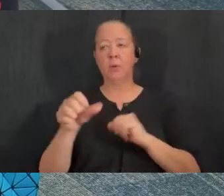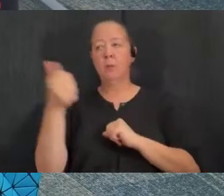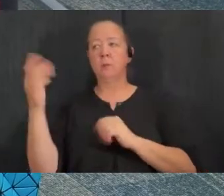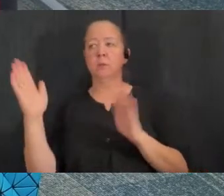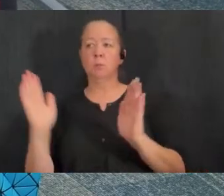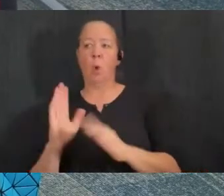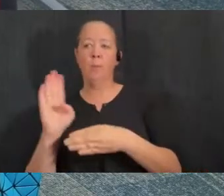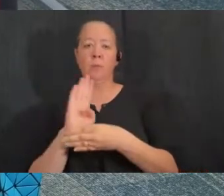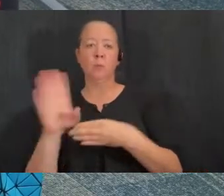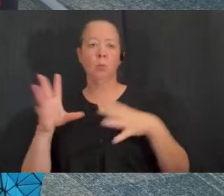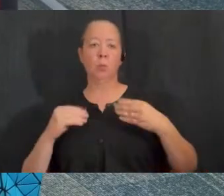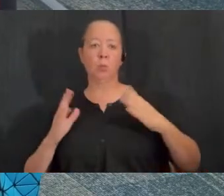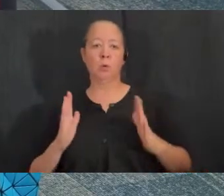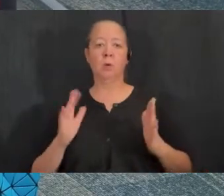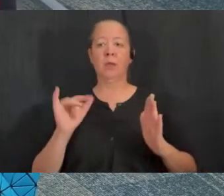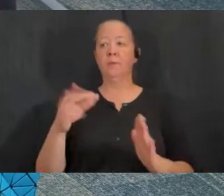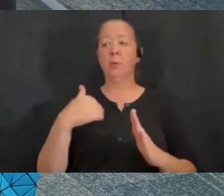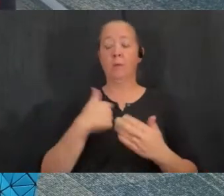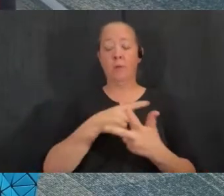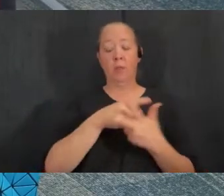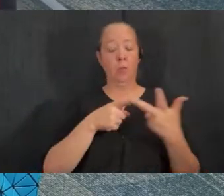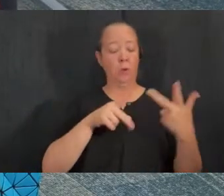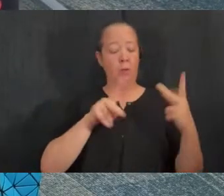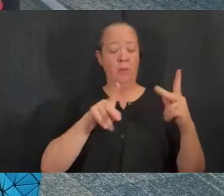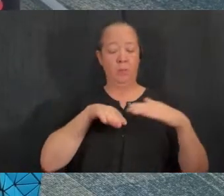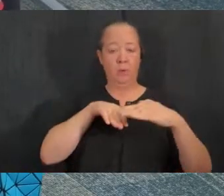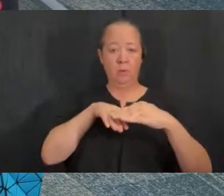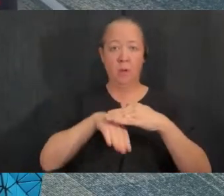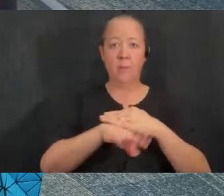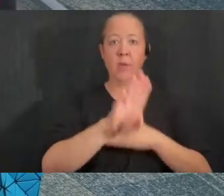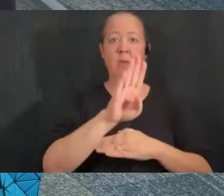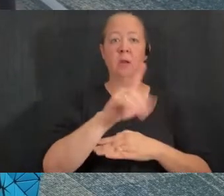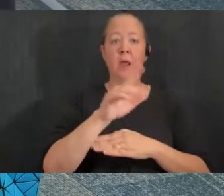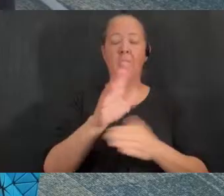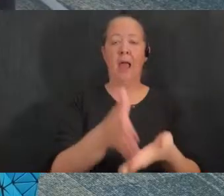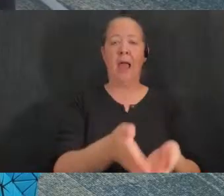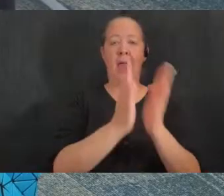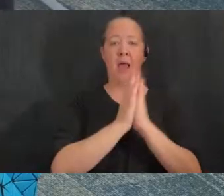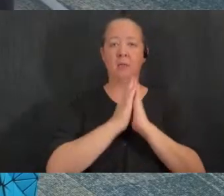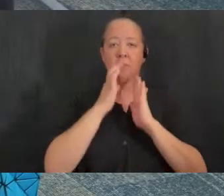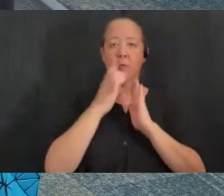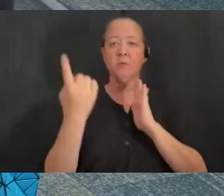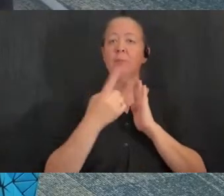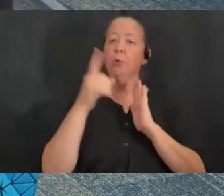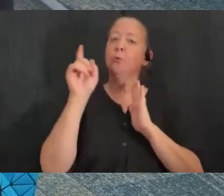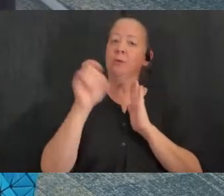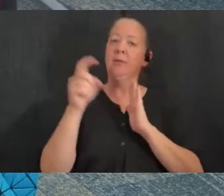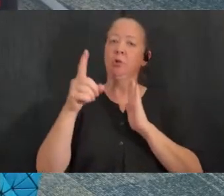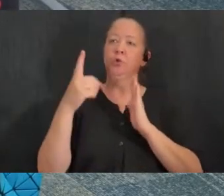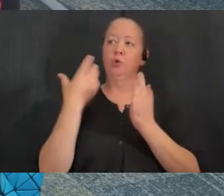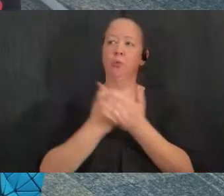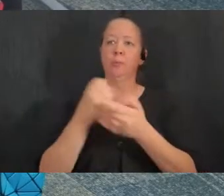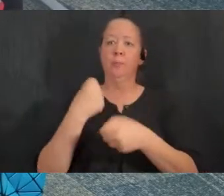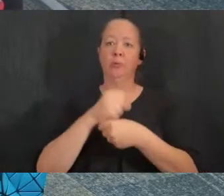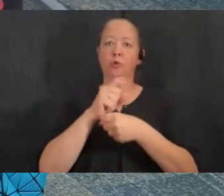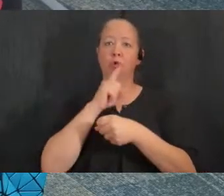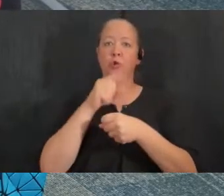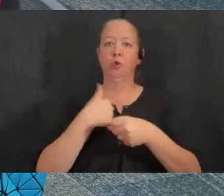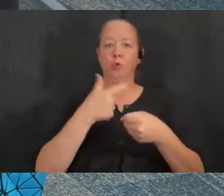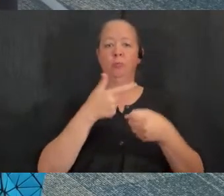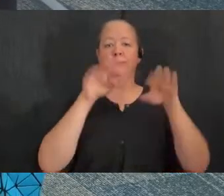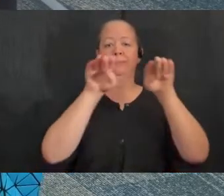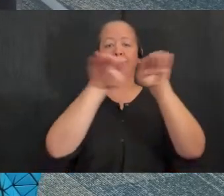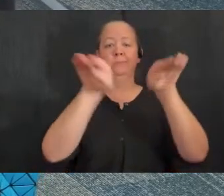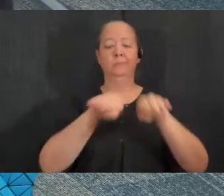you have somebody come in, if you have 3 people come in and ask for something, you should carry it. And so I do want to also encourage folks